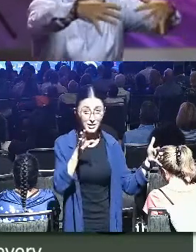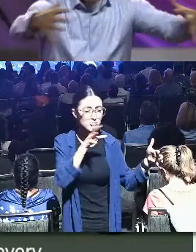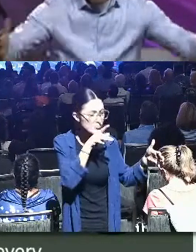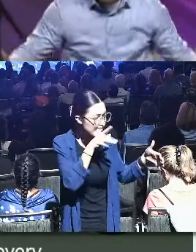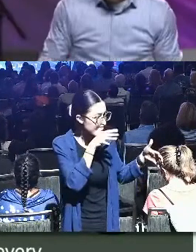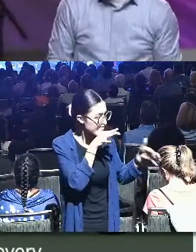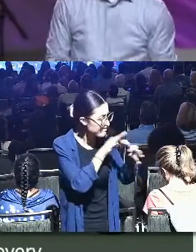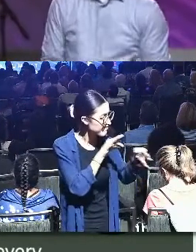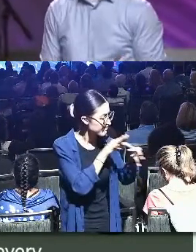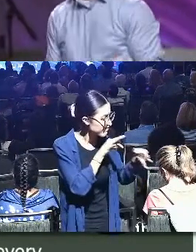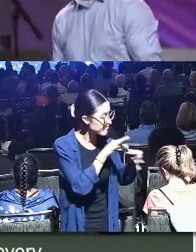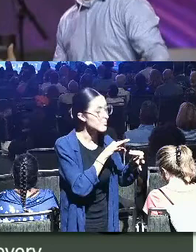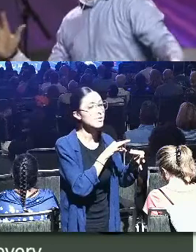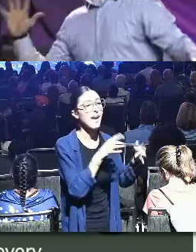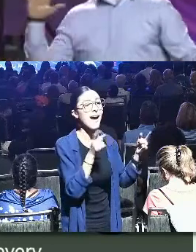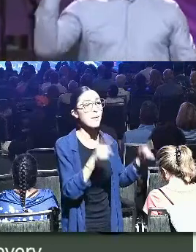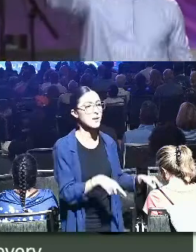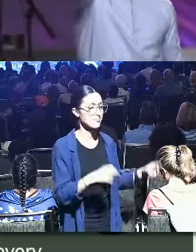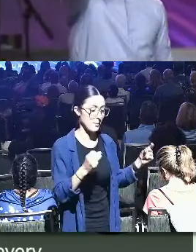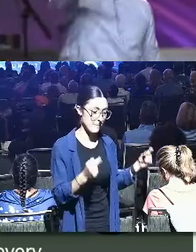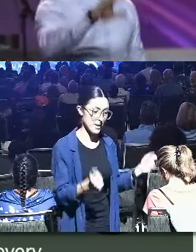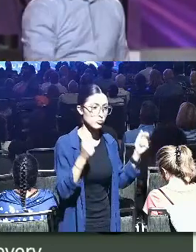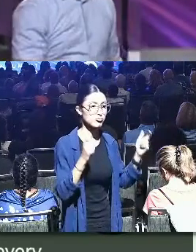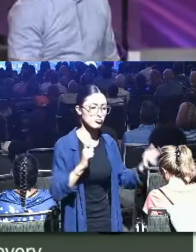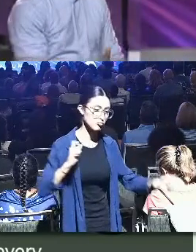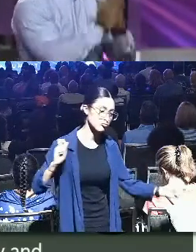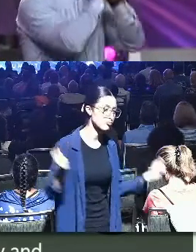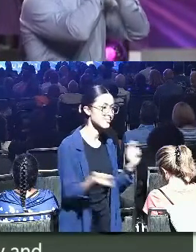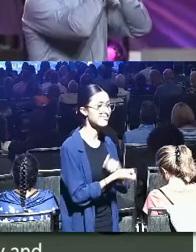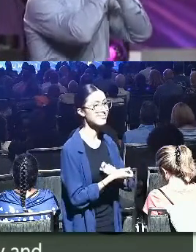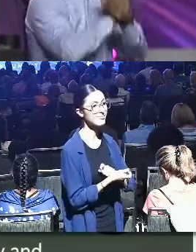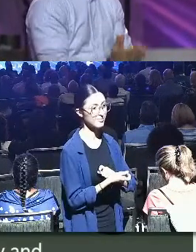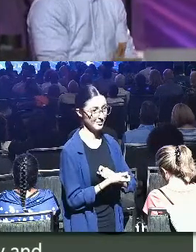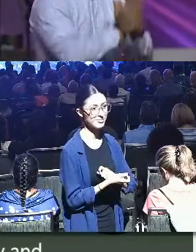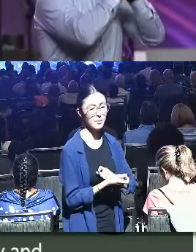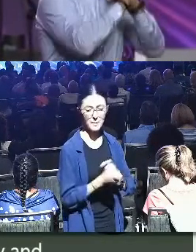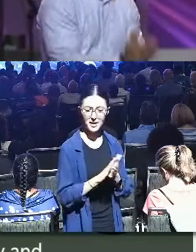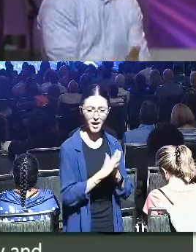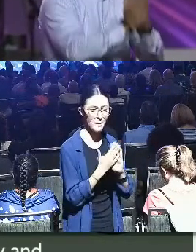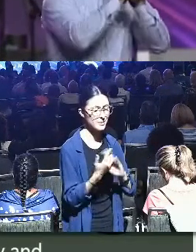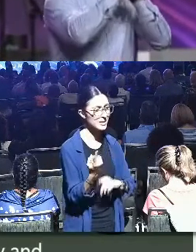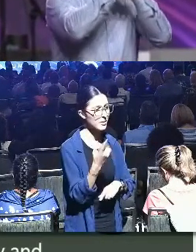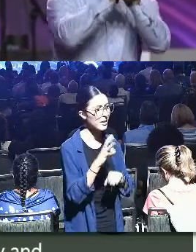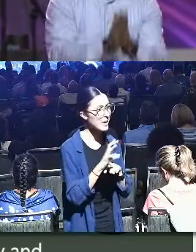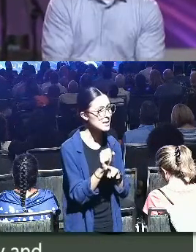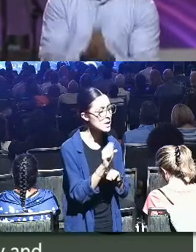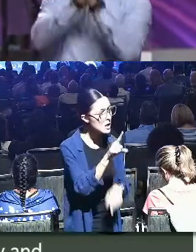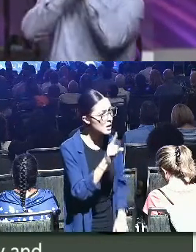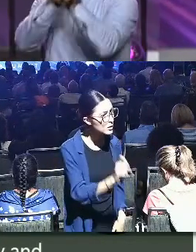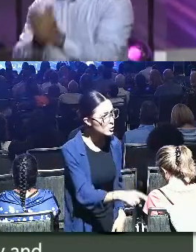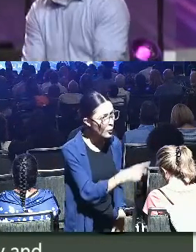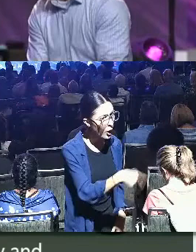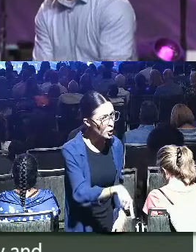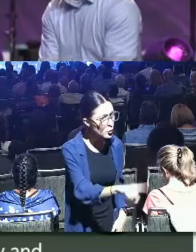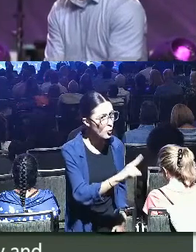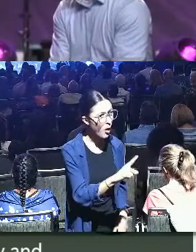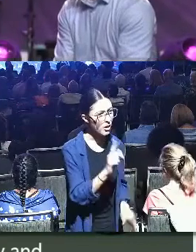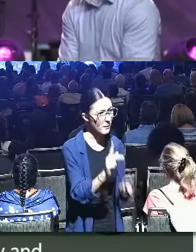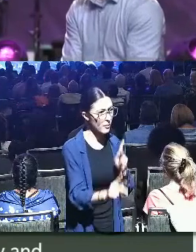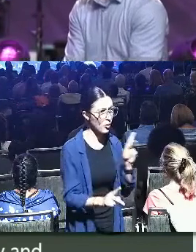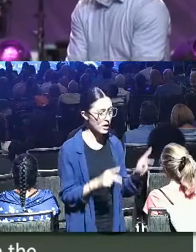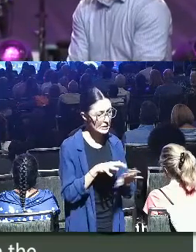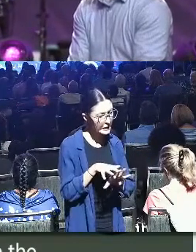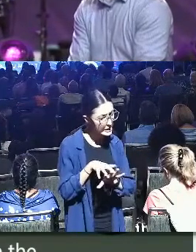word harnesses that energy and turns it into something amazing. Are we a people rooted in the word of God?